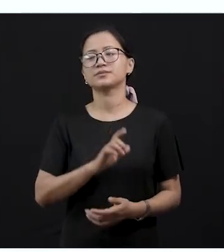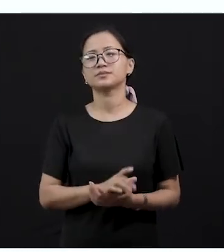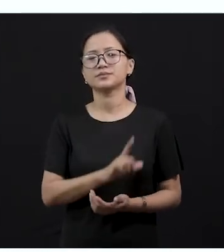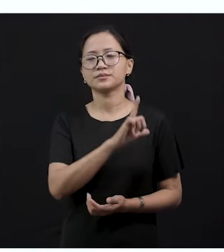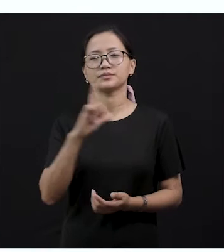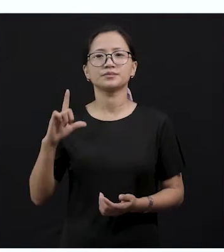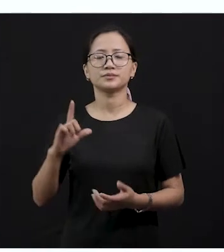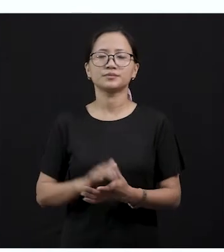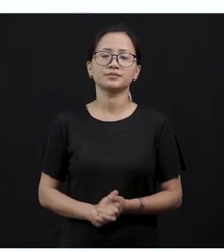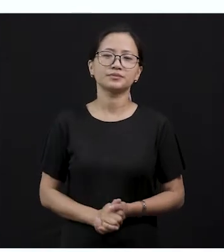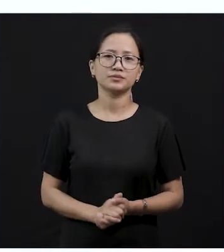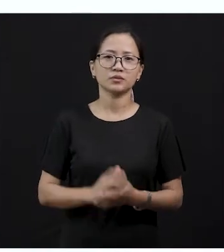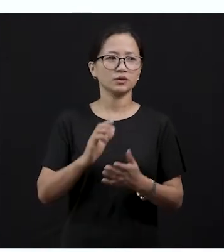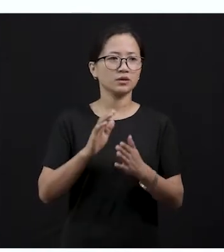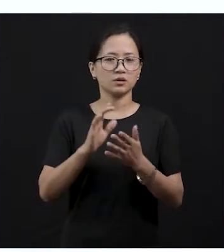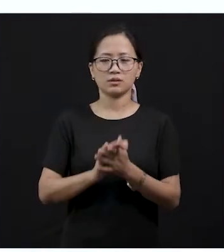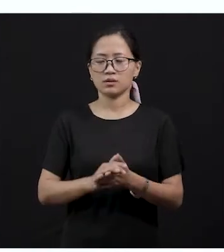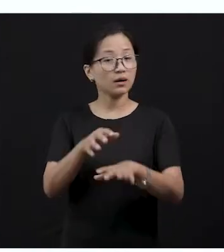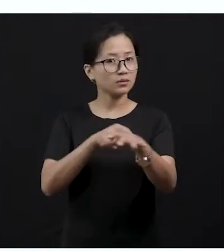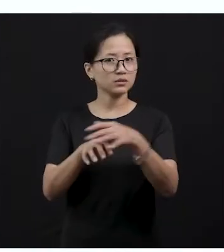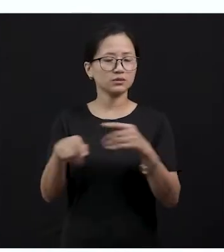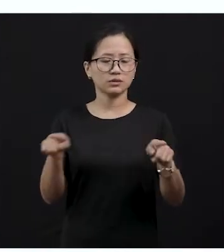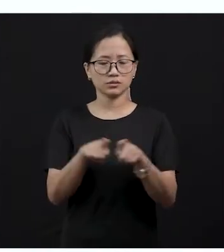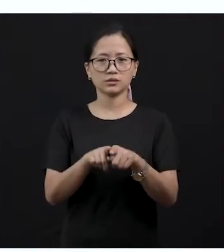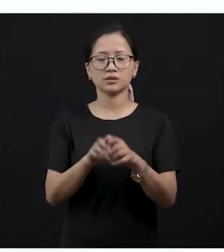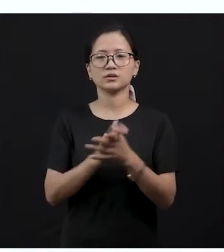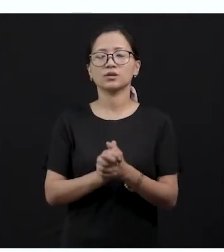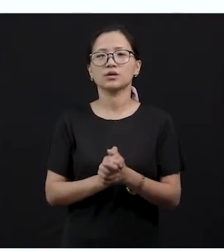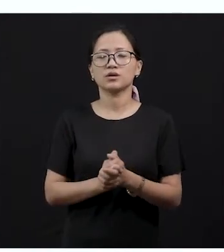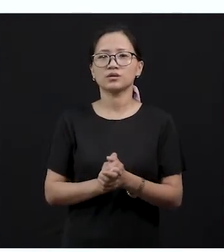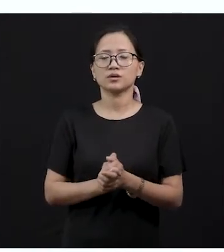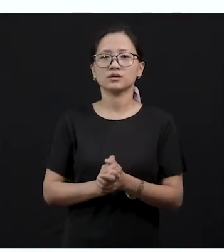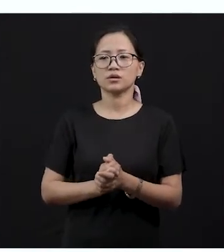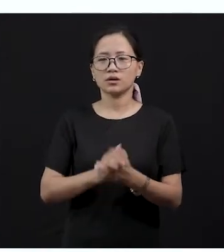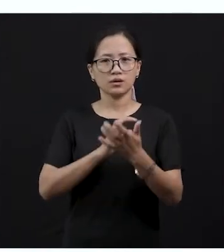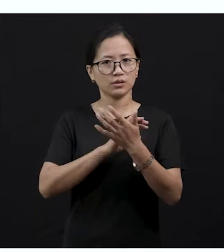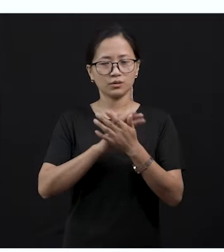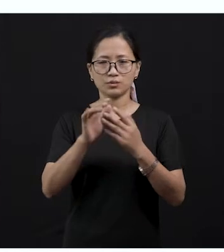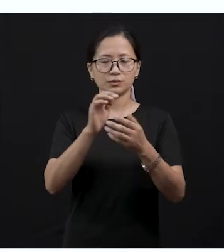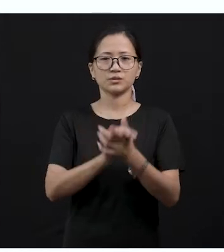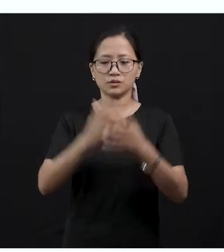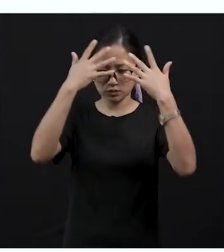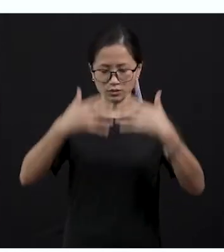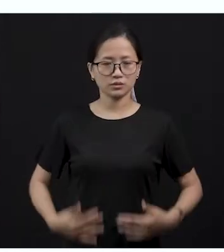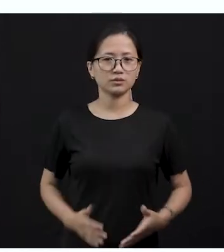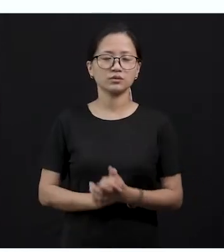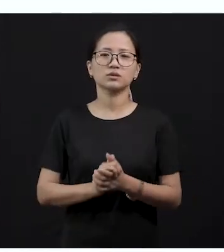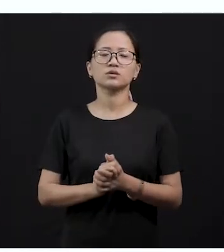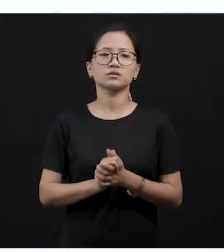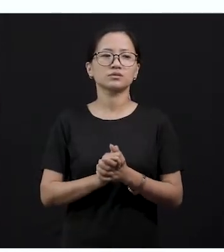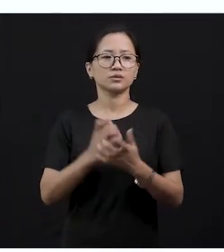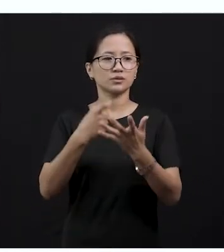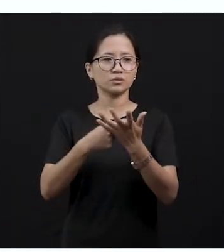Yes, animals and human beings, we respire through a respiratory organ called